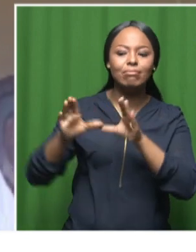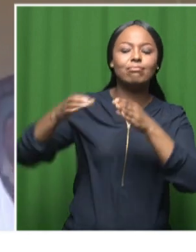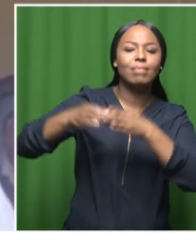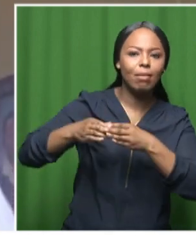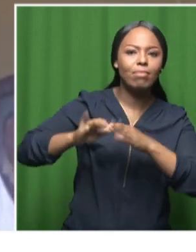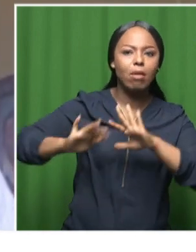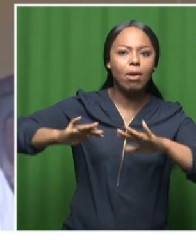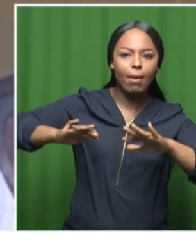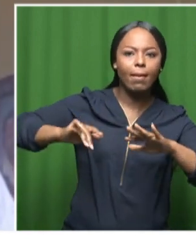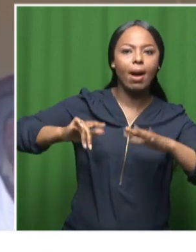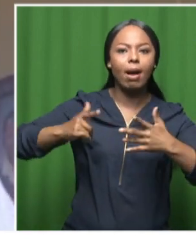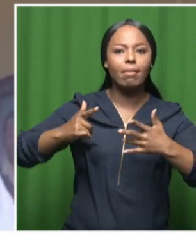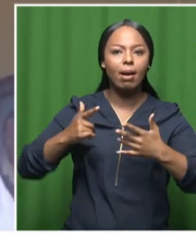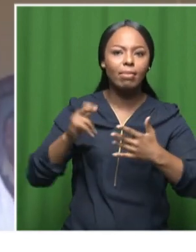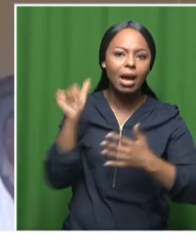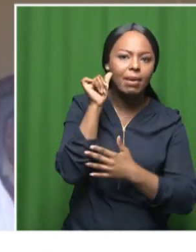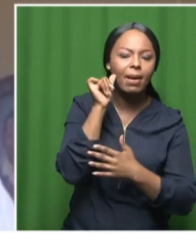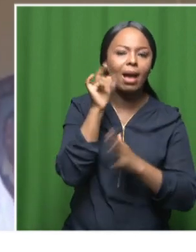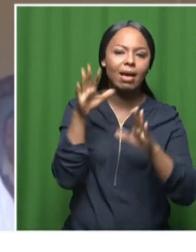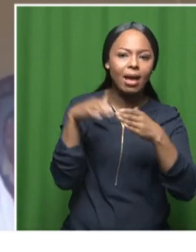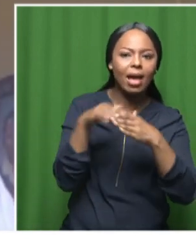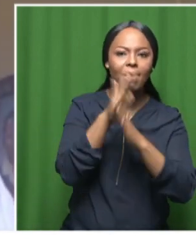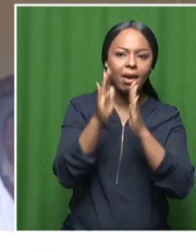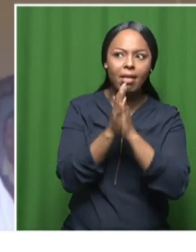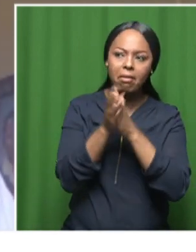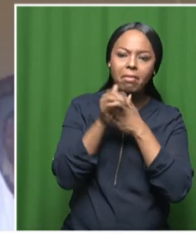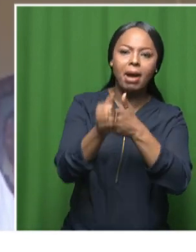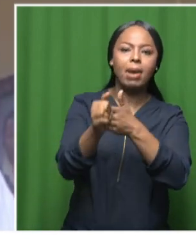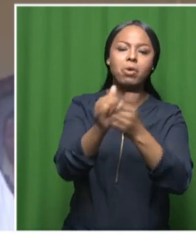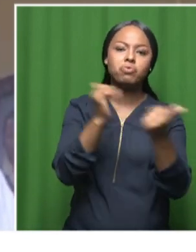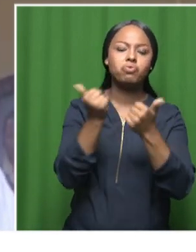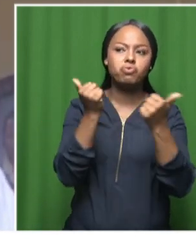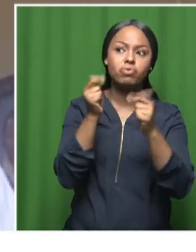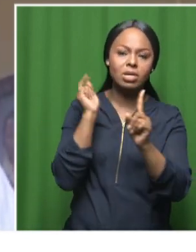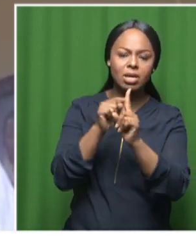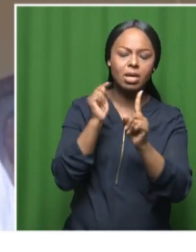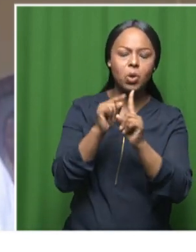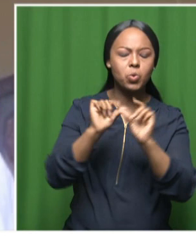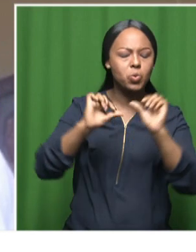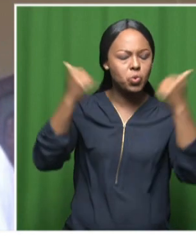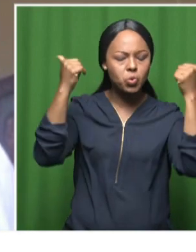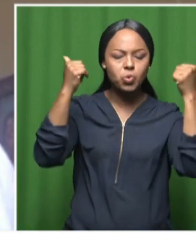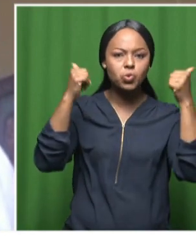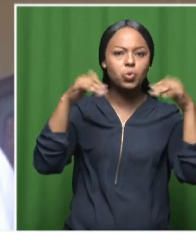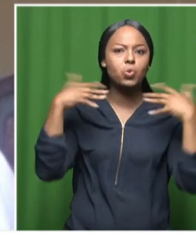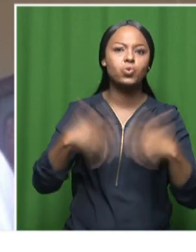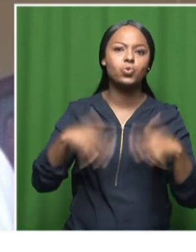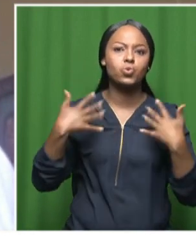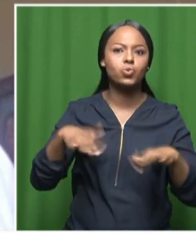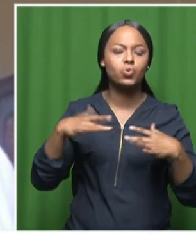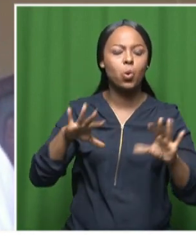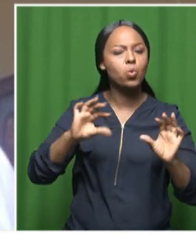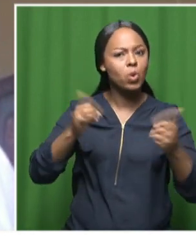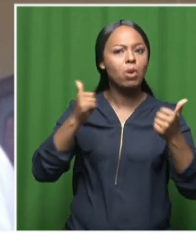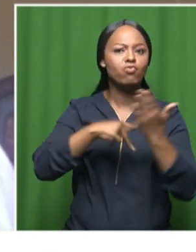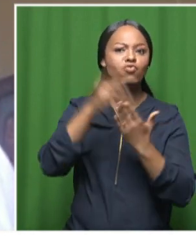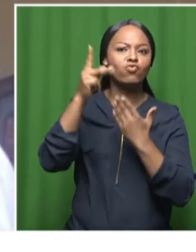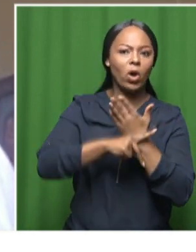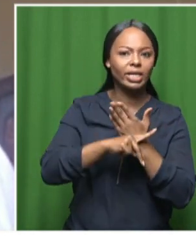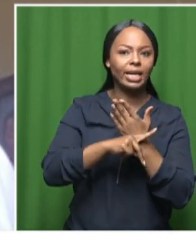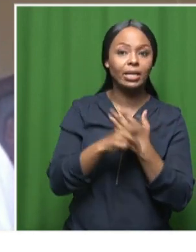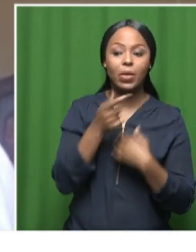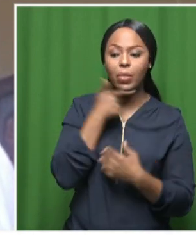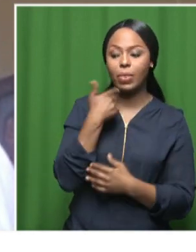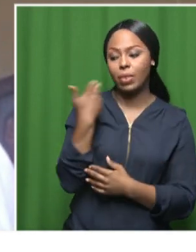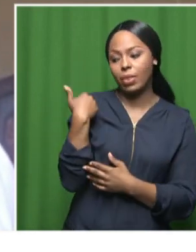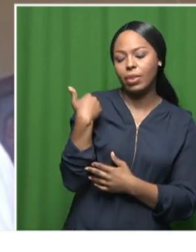as a stepper and everything else, she put together a brilliant project recently. But some of these projects are,